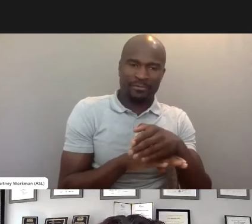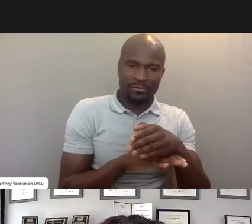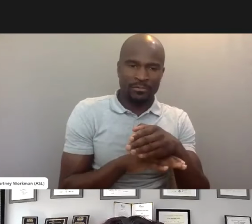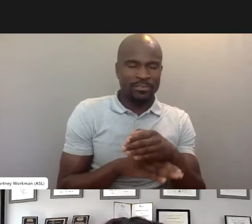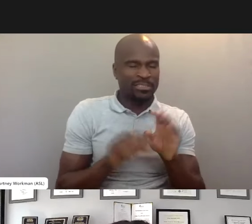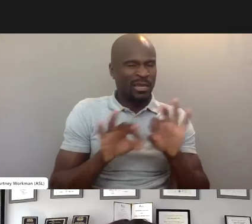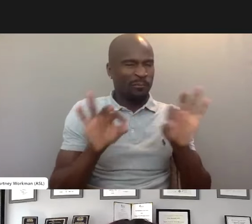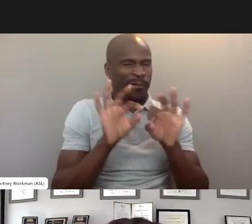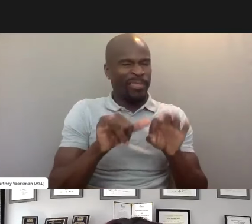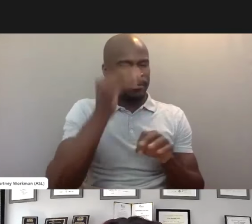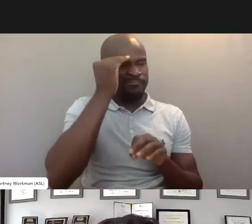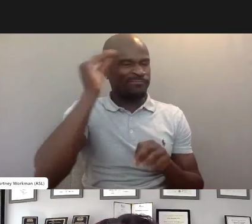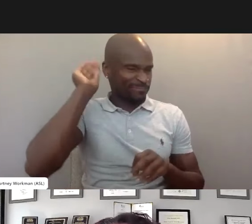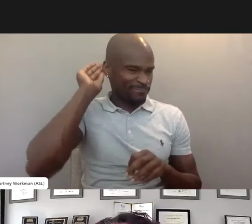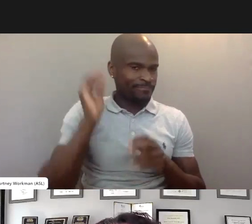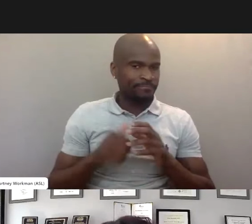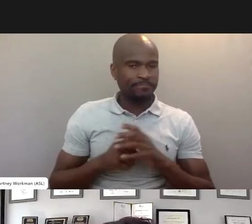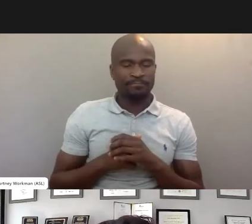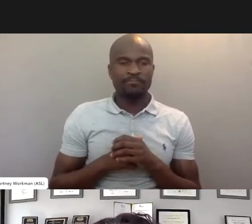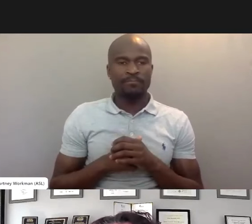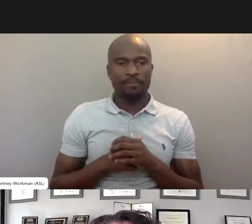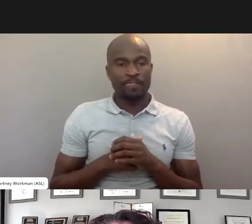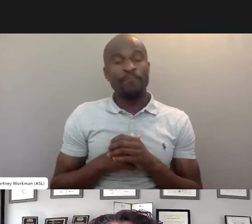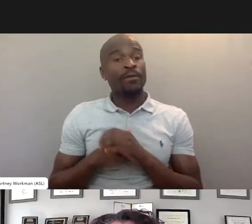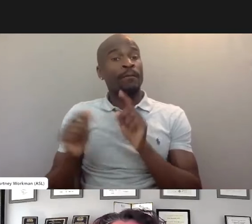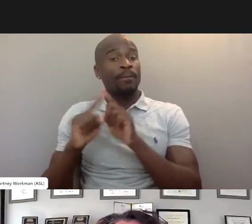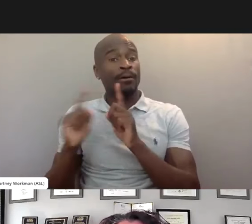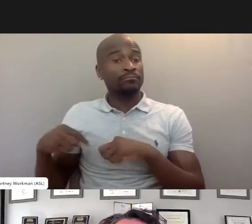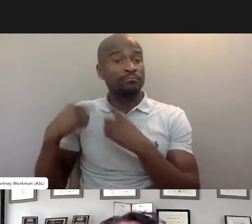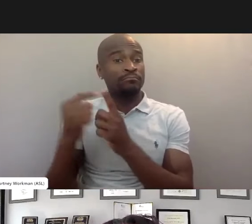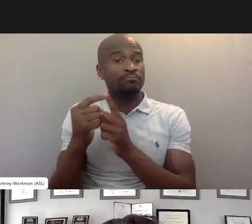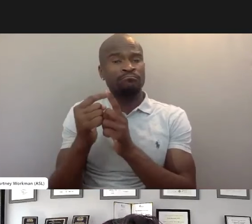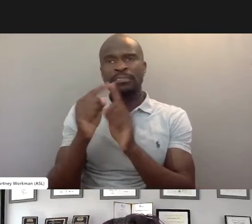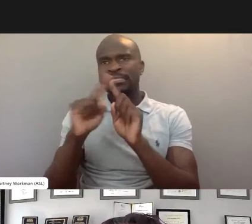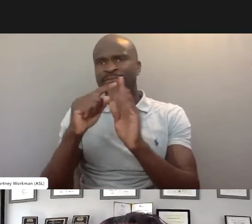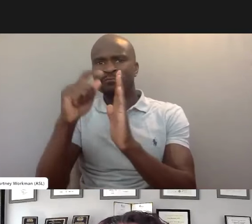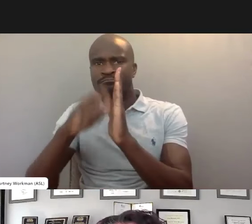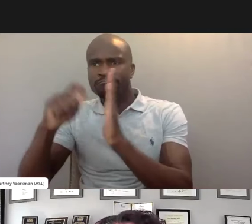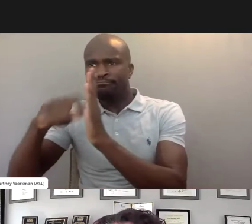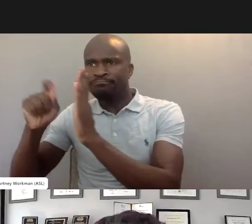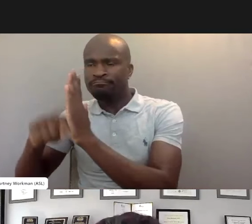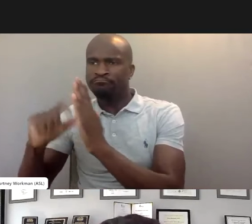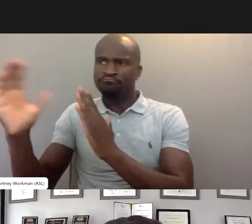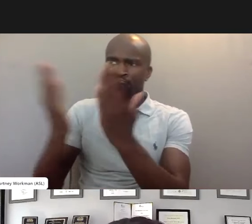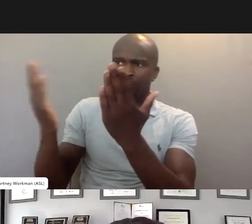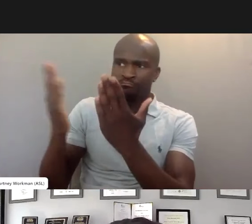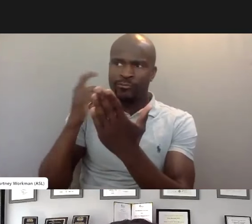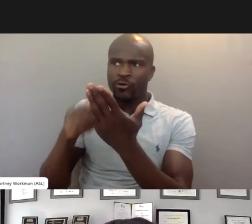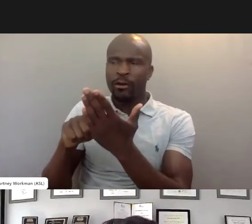So what do we know from kind of literature that might be supportive for that crisis response at an FRC?